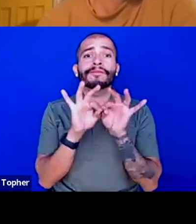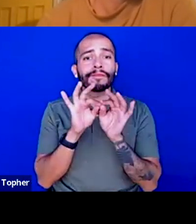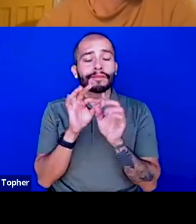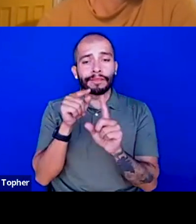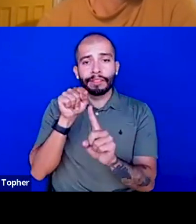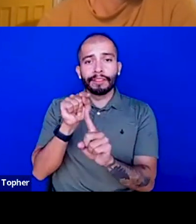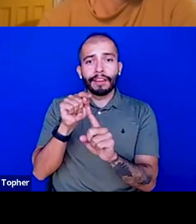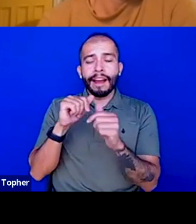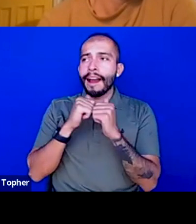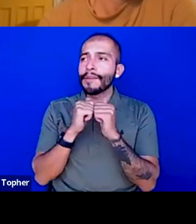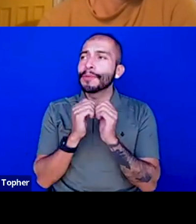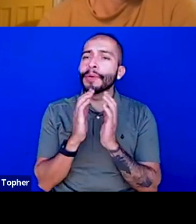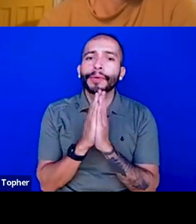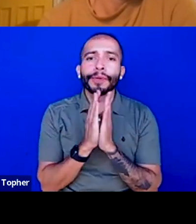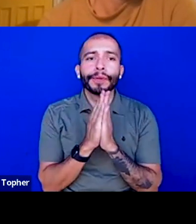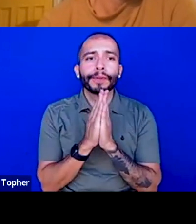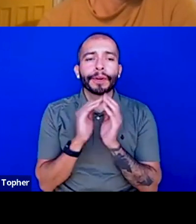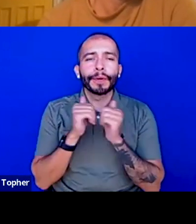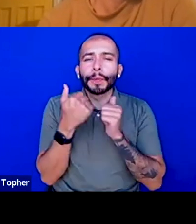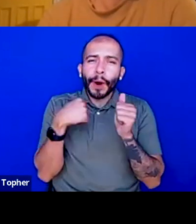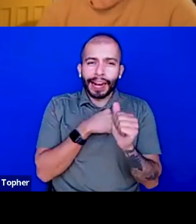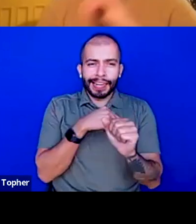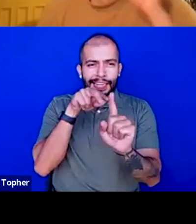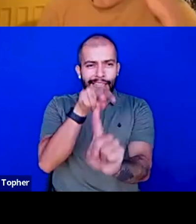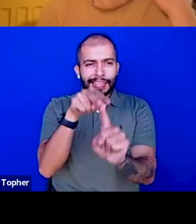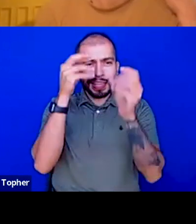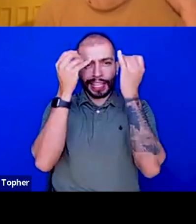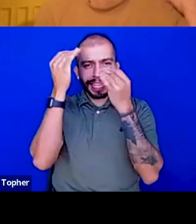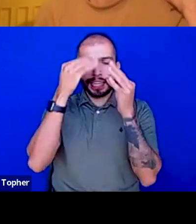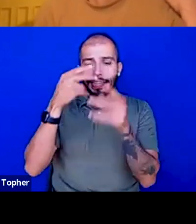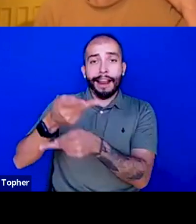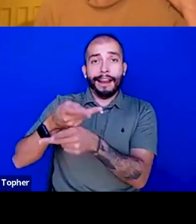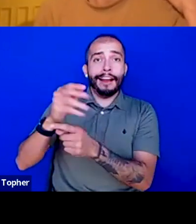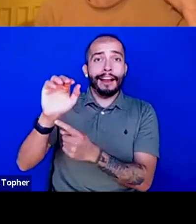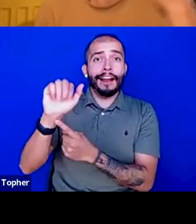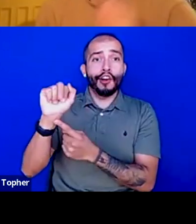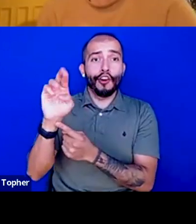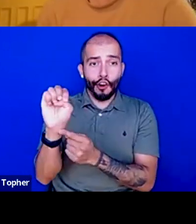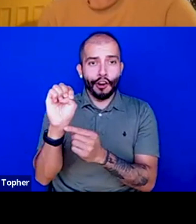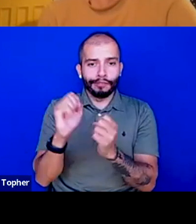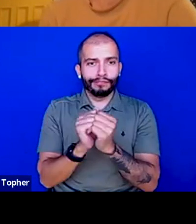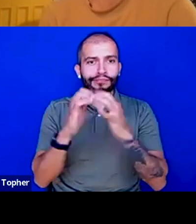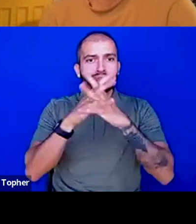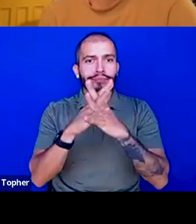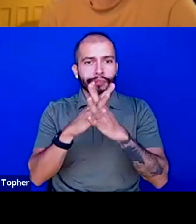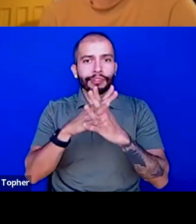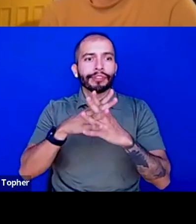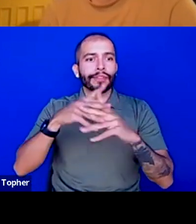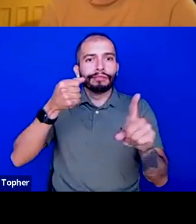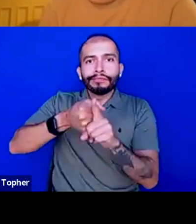care manifests in the context of those who are most impacted by some of these discussions.